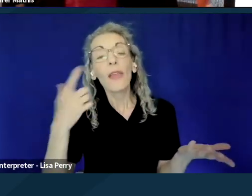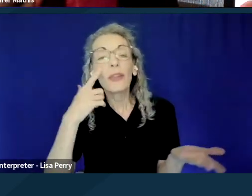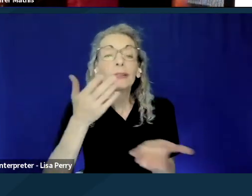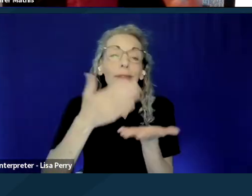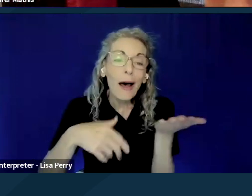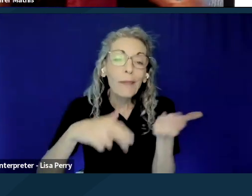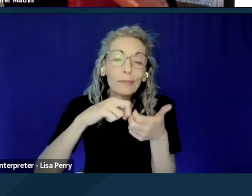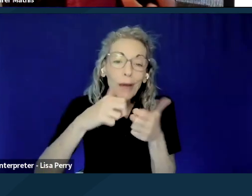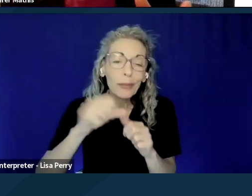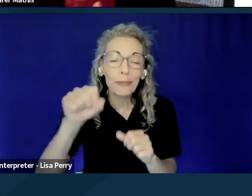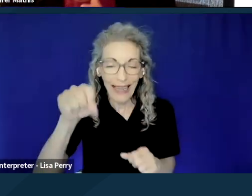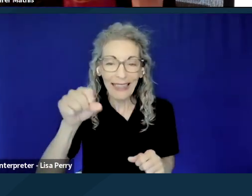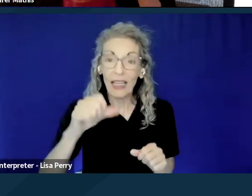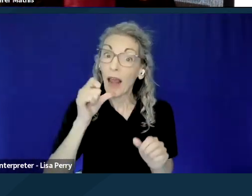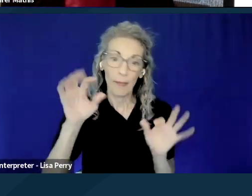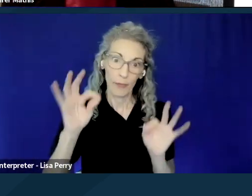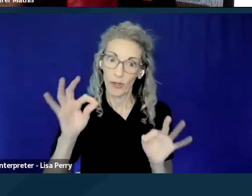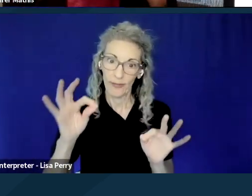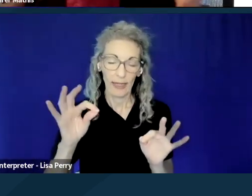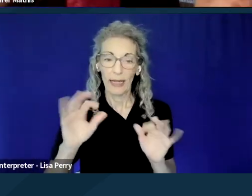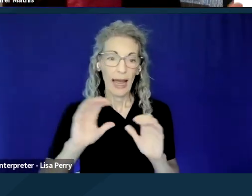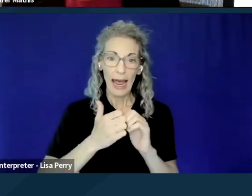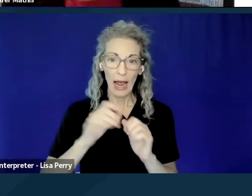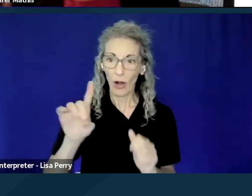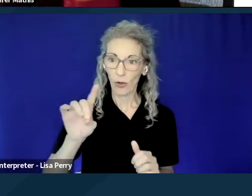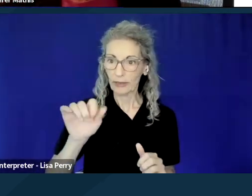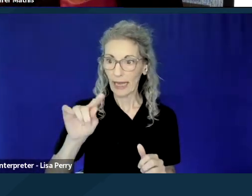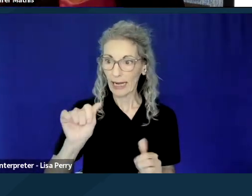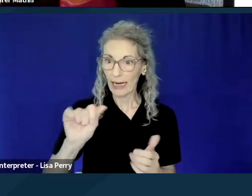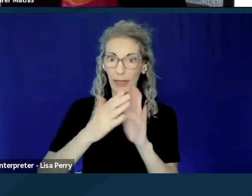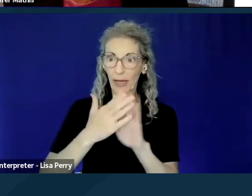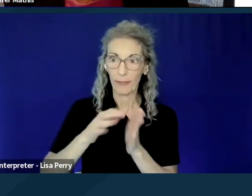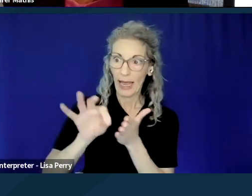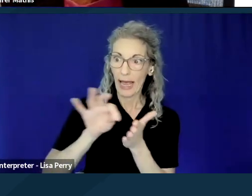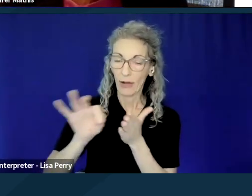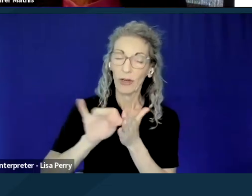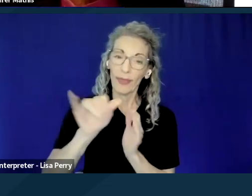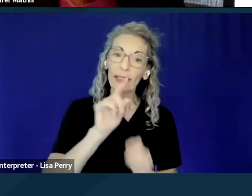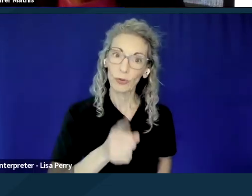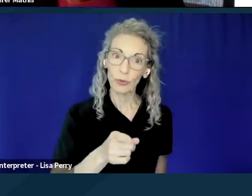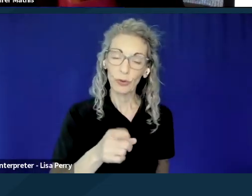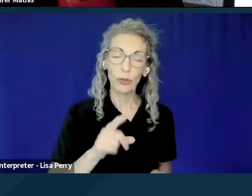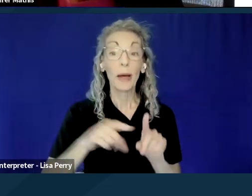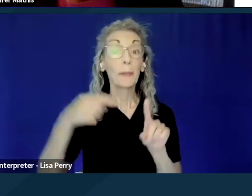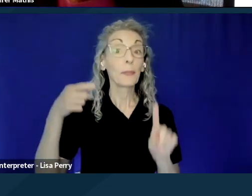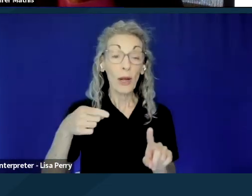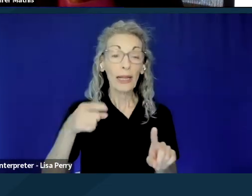and problems with, how data is counted generally, but that was really the point.